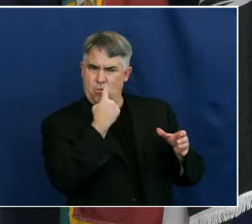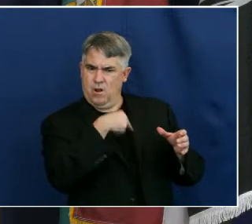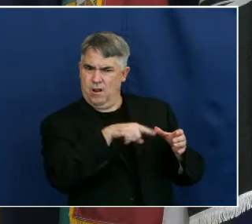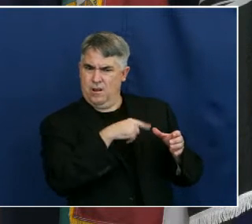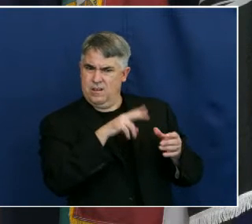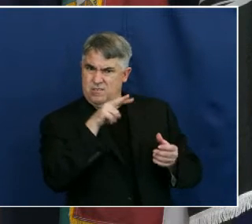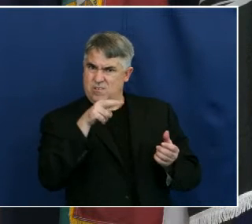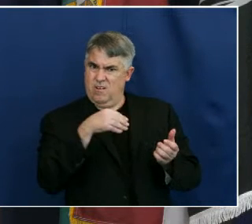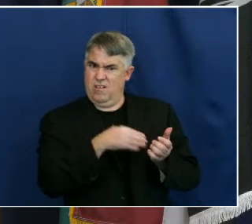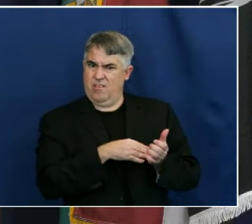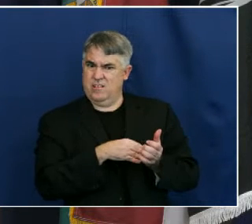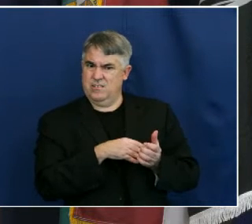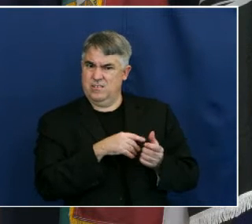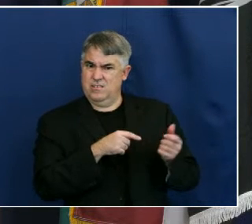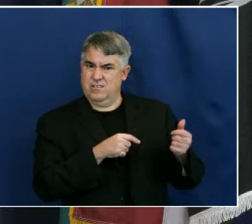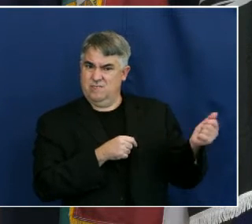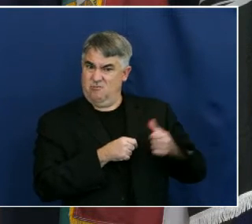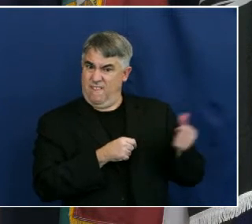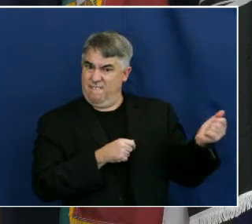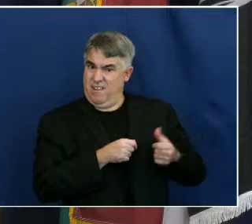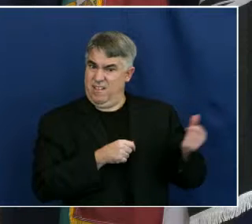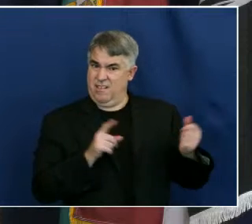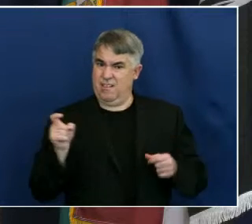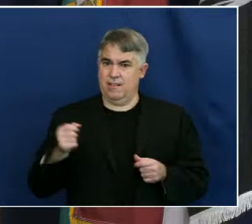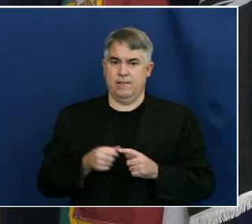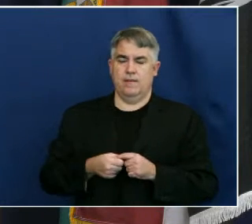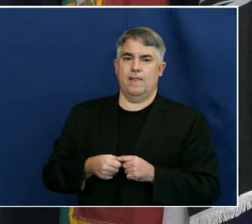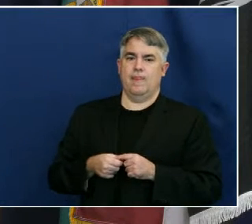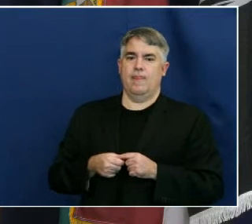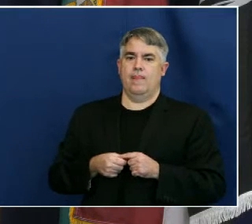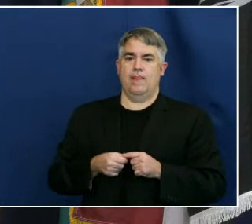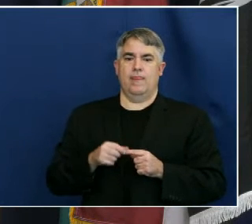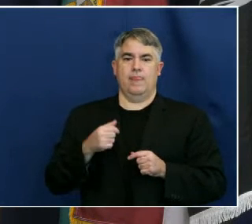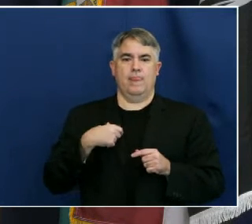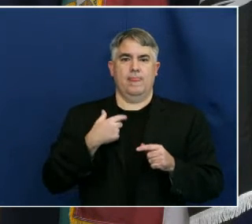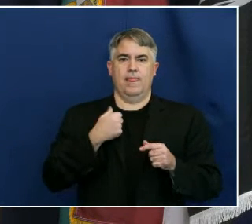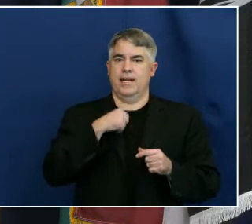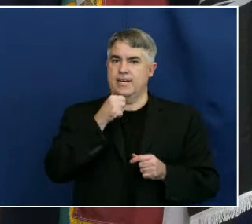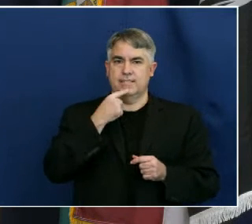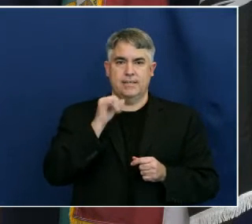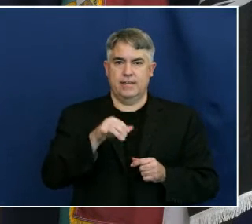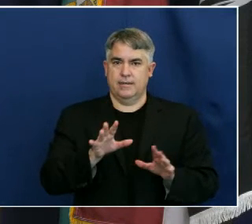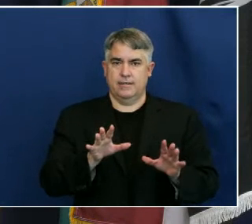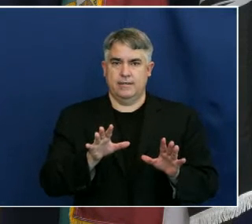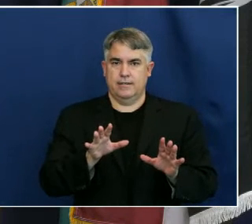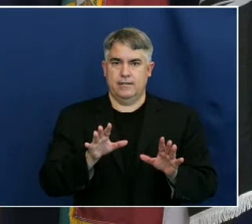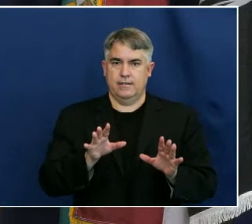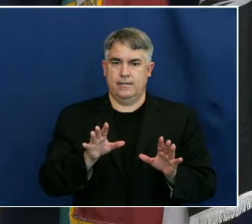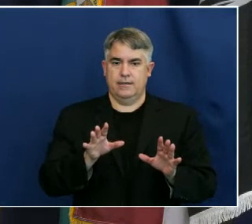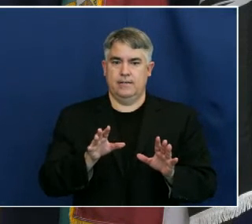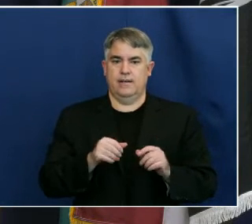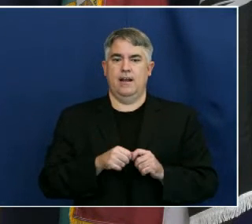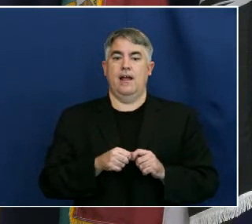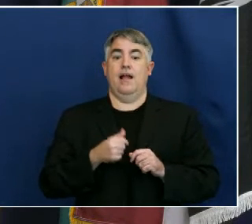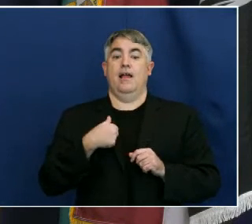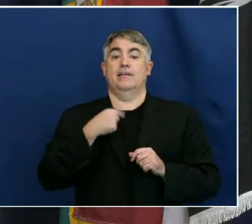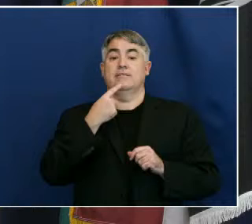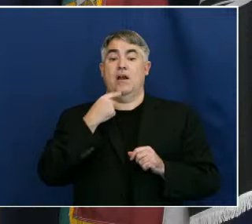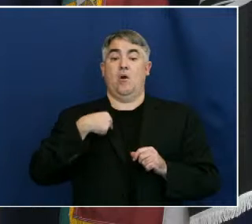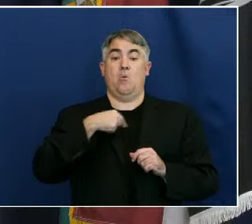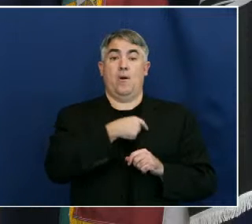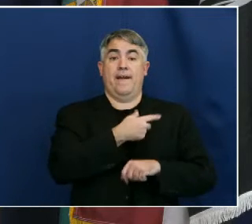working in San Diego County right now? No, and Alexis, I didn't say that. Now, what I said is out of 22,000, out of almost